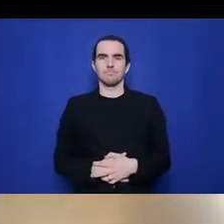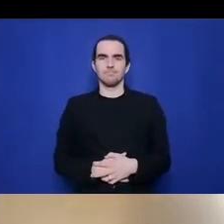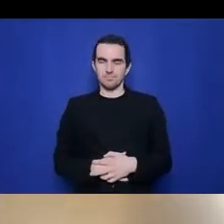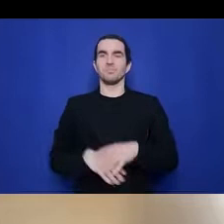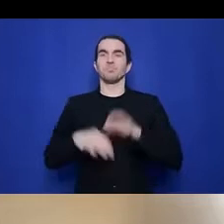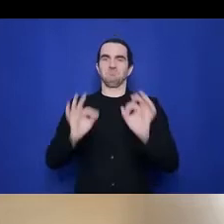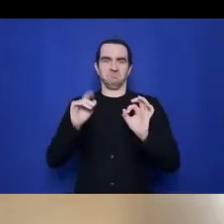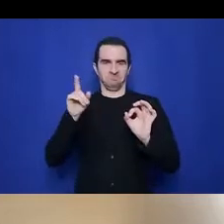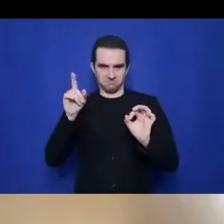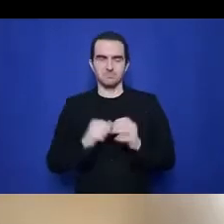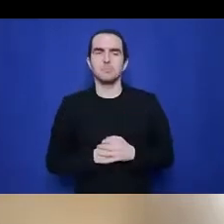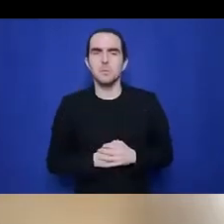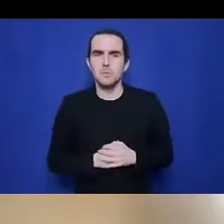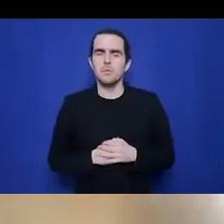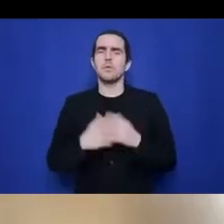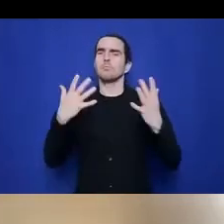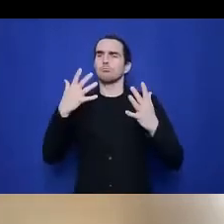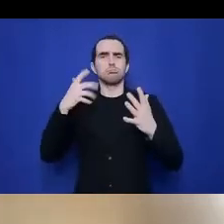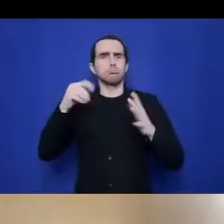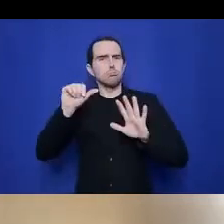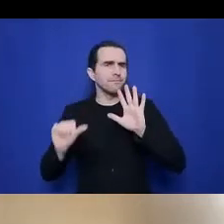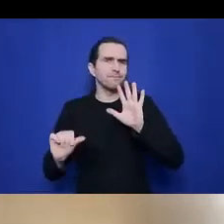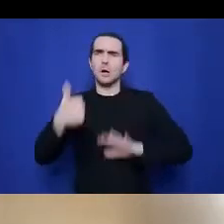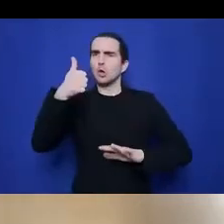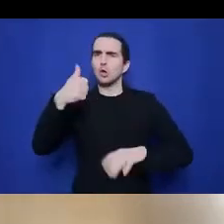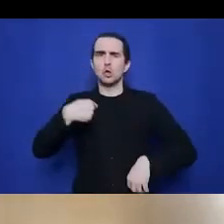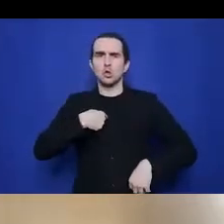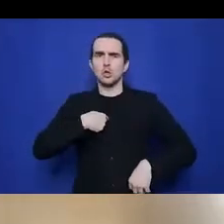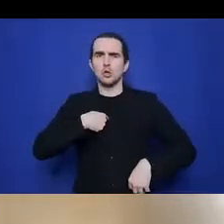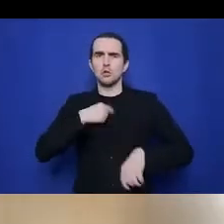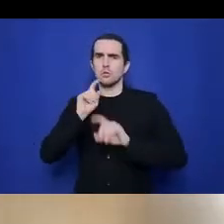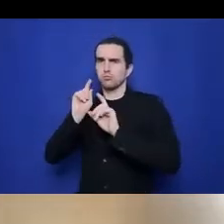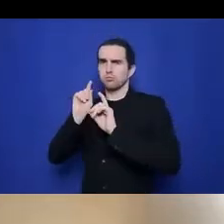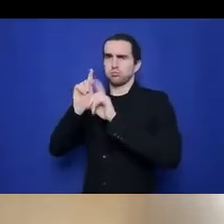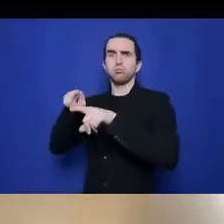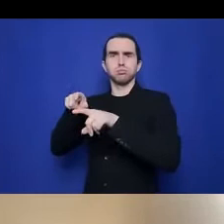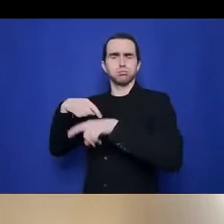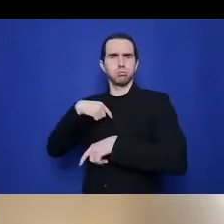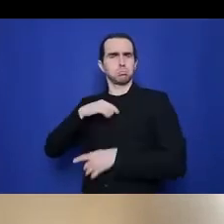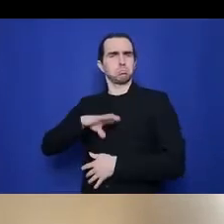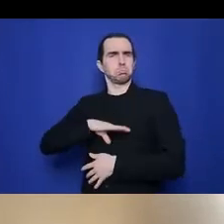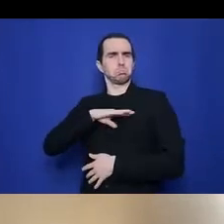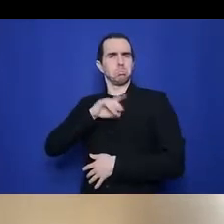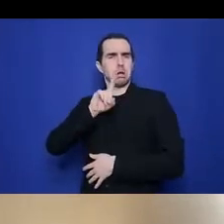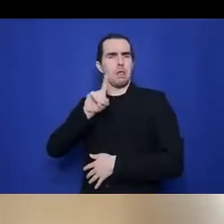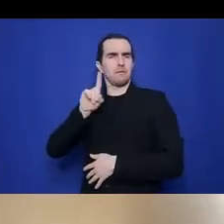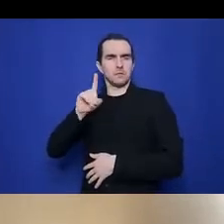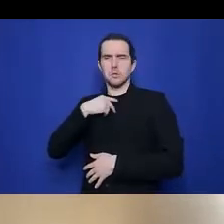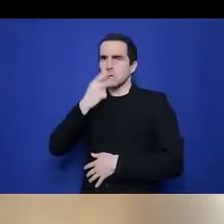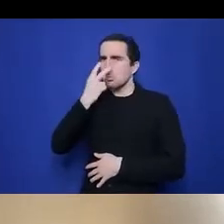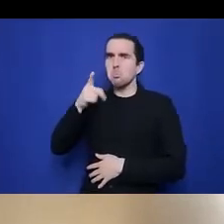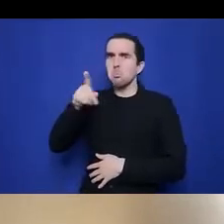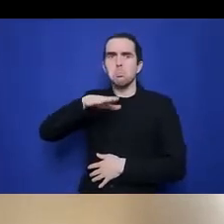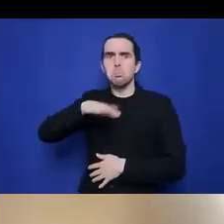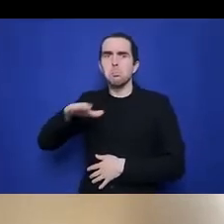The first time I came to Lake Shore, I was 11 years old. I saw some kids playing wheelchair basketball, and one hit another, and he flipped, and I thought that